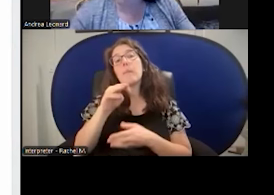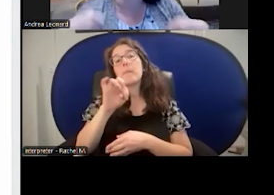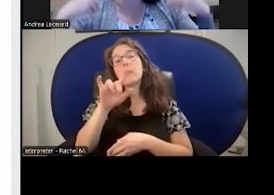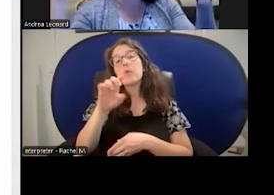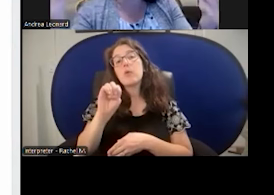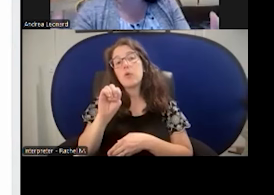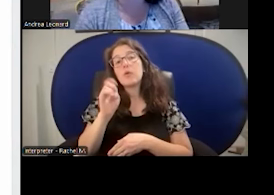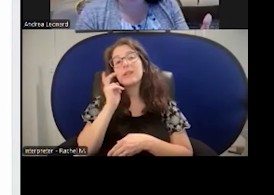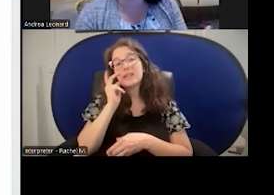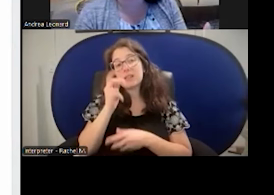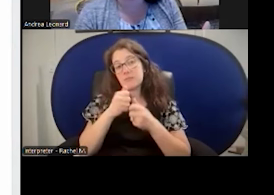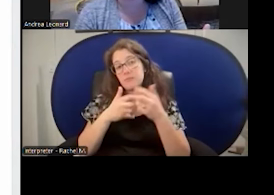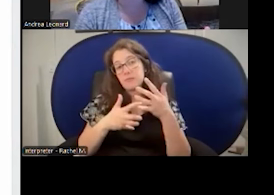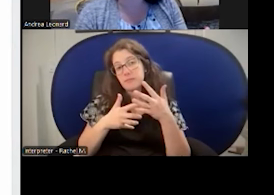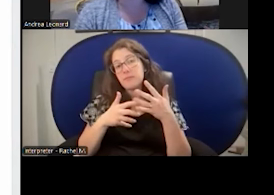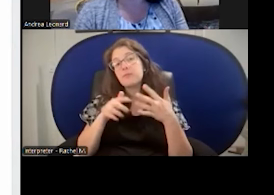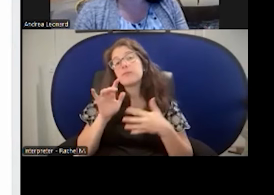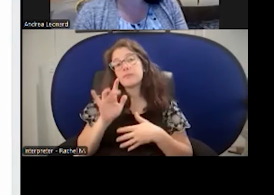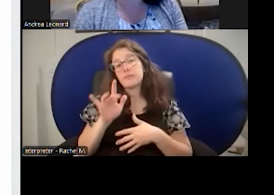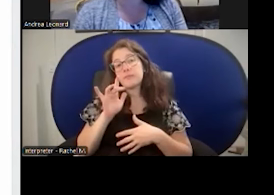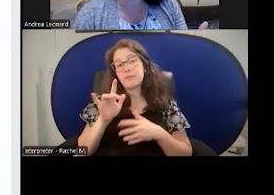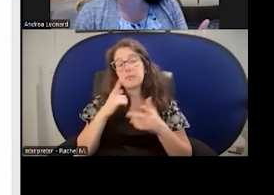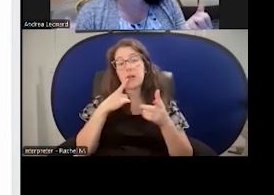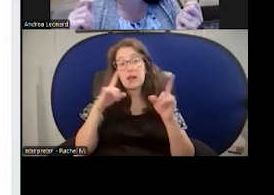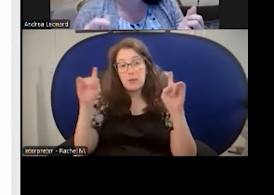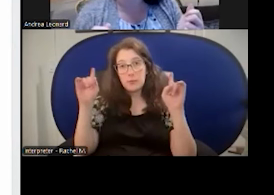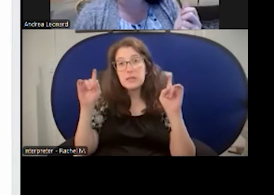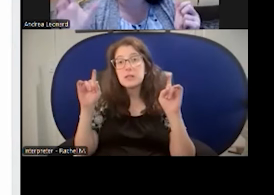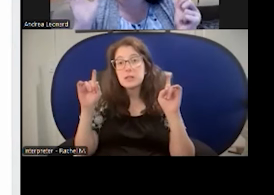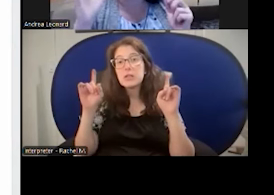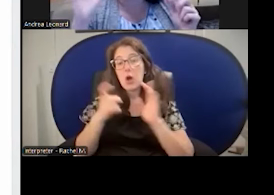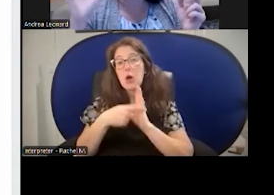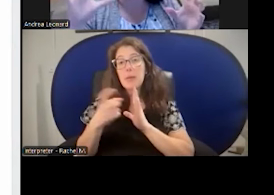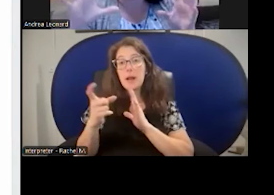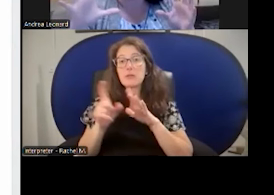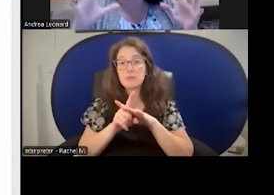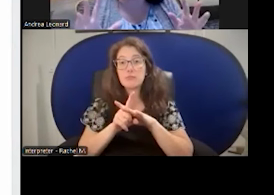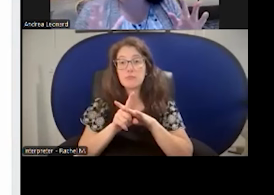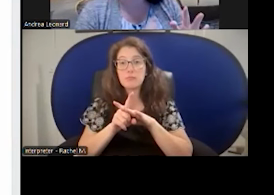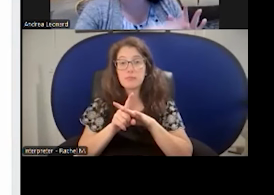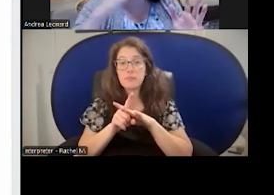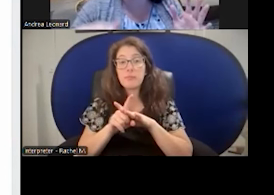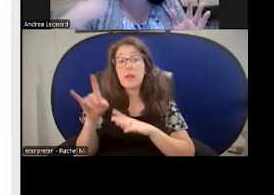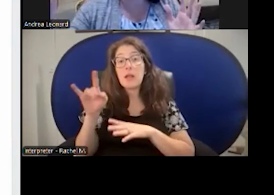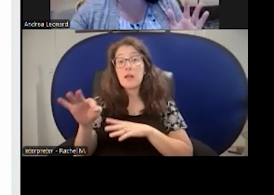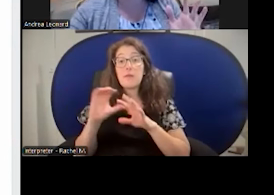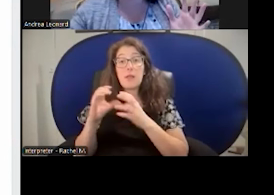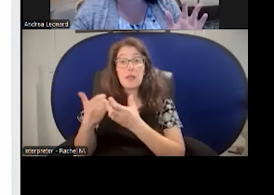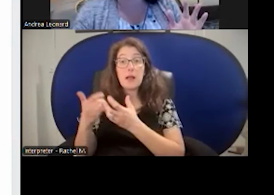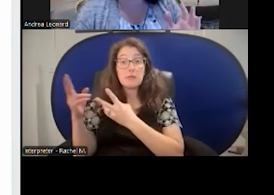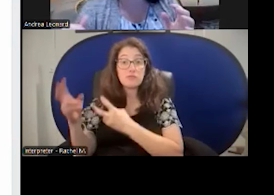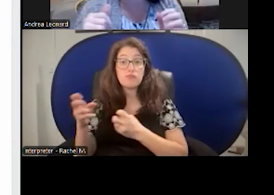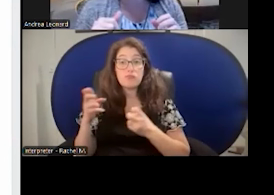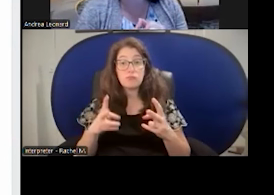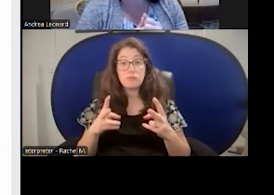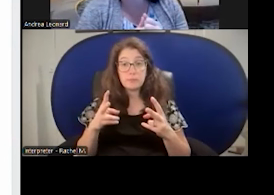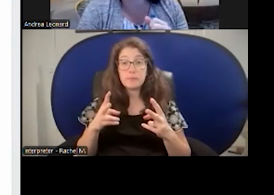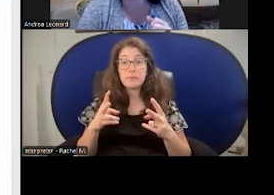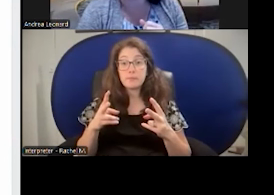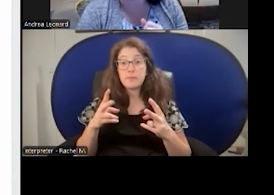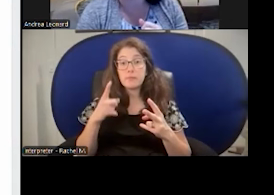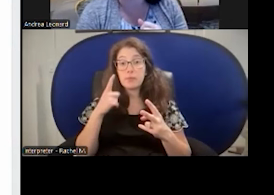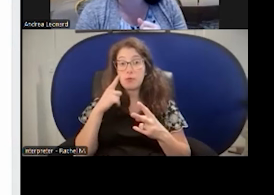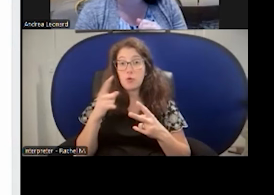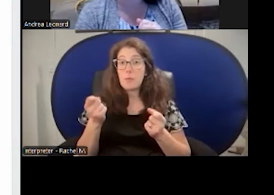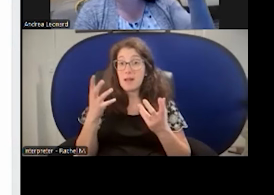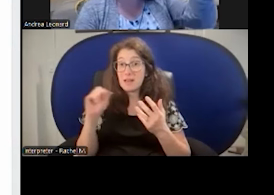forum will automatically populate. And if you've imported a class several semesters, you may have a